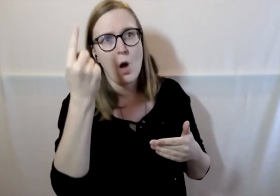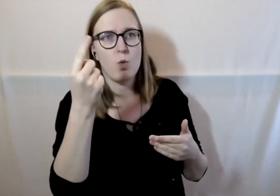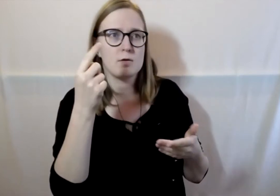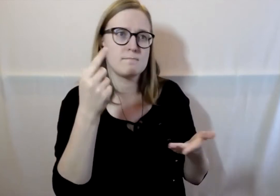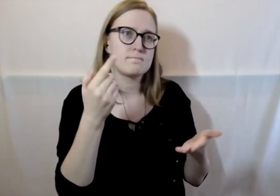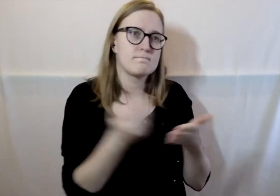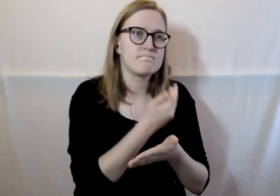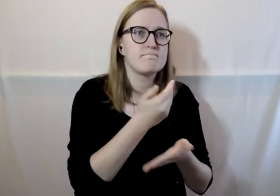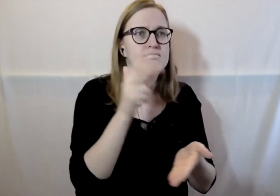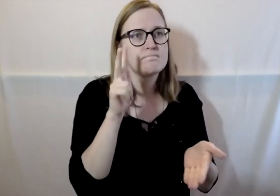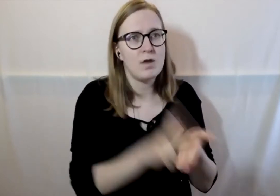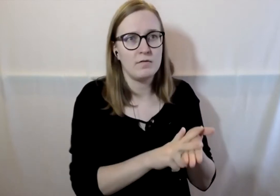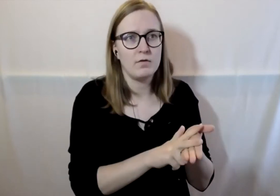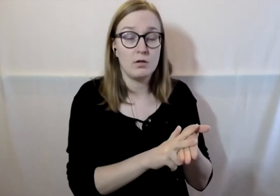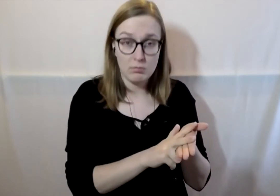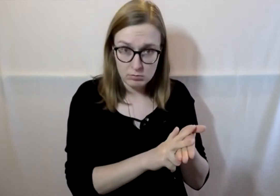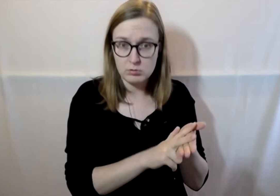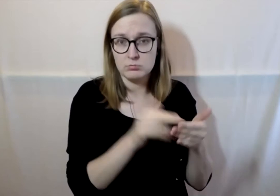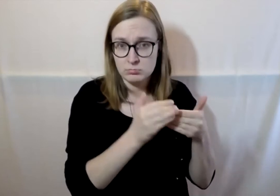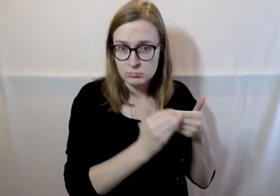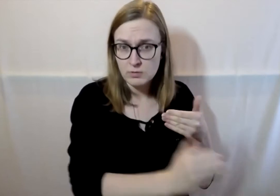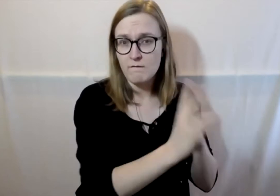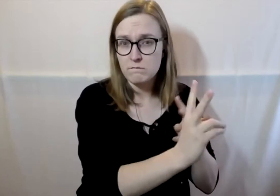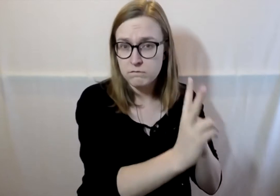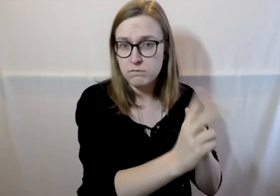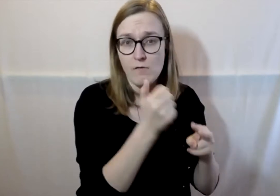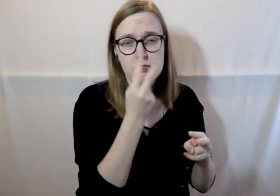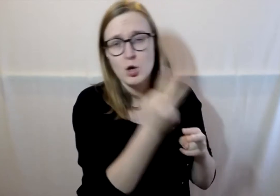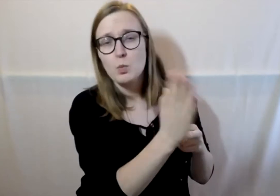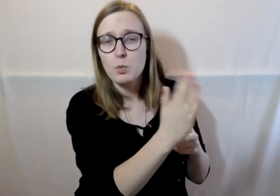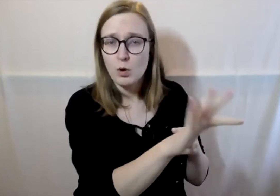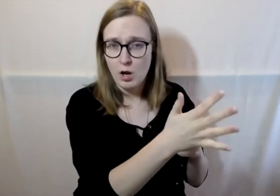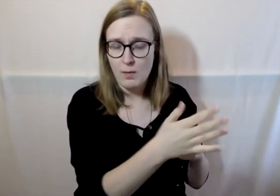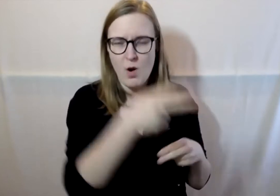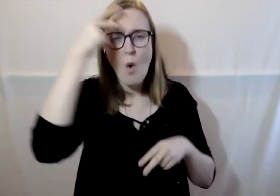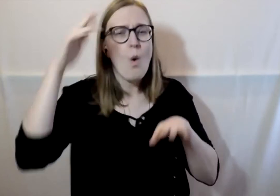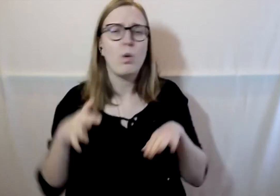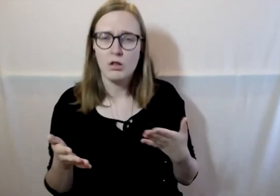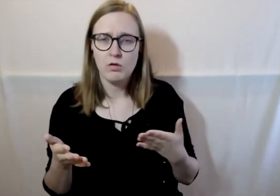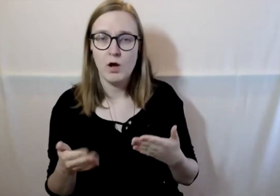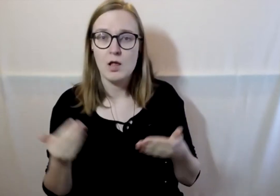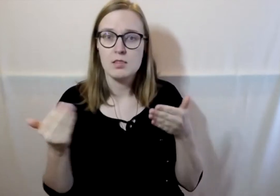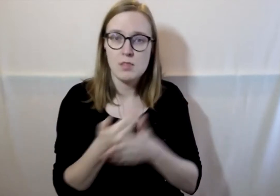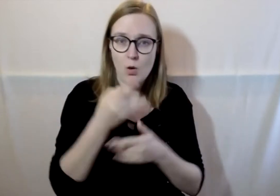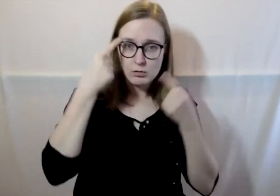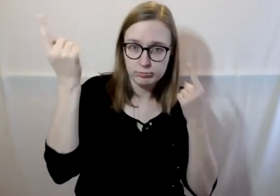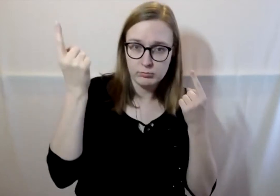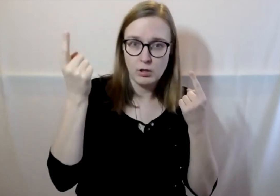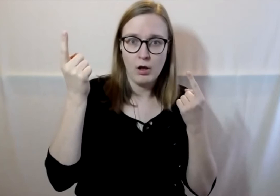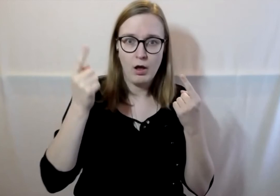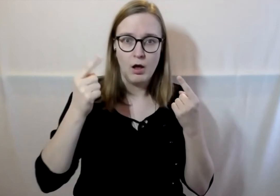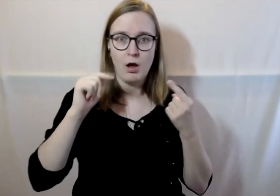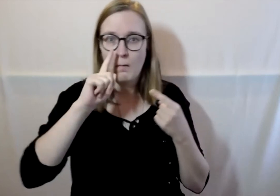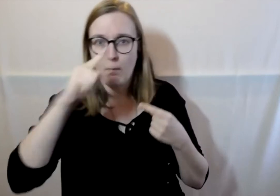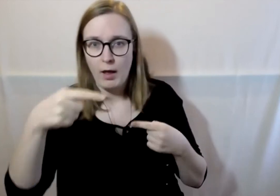are interested in innovations, but sometimes we start and then somewhere we cut. So